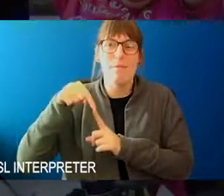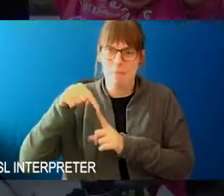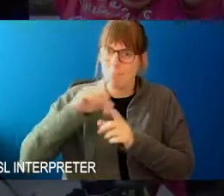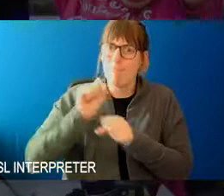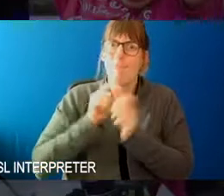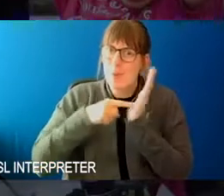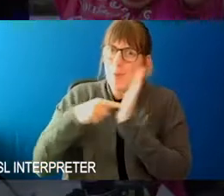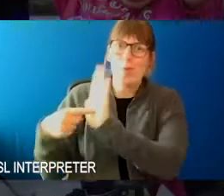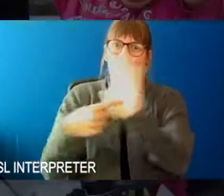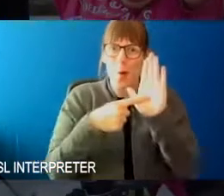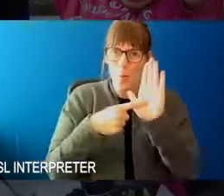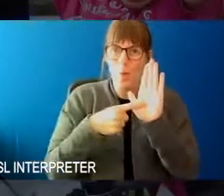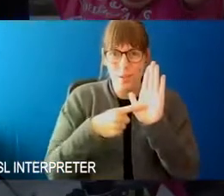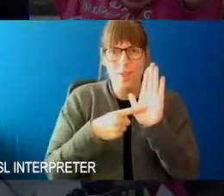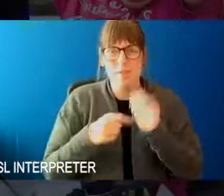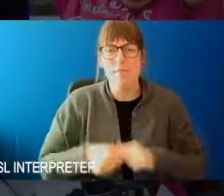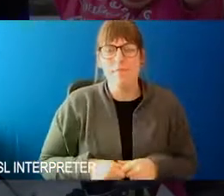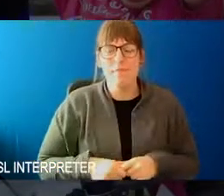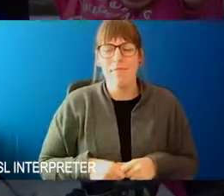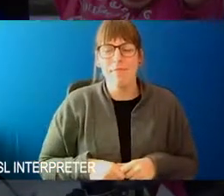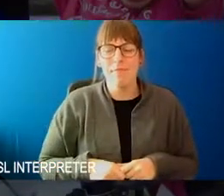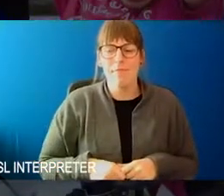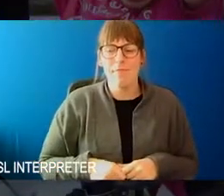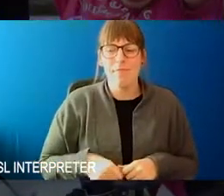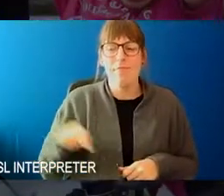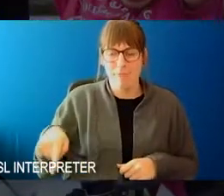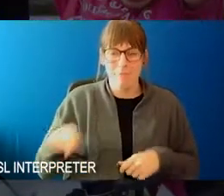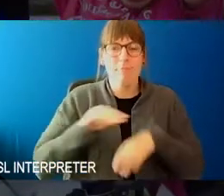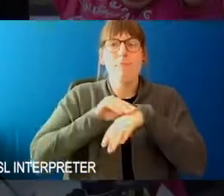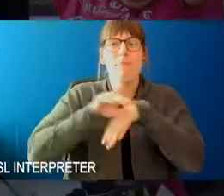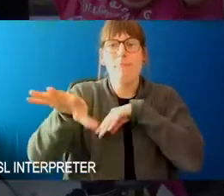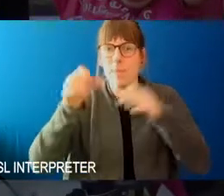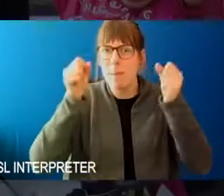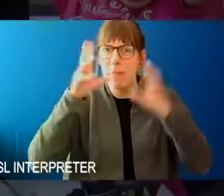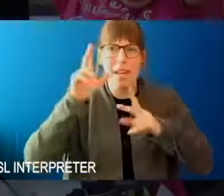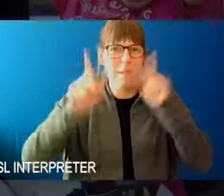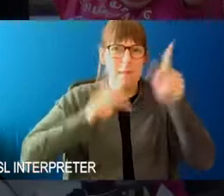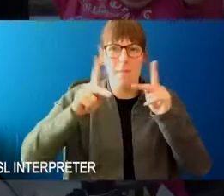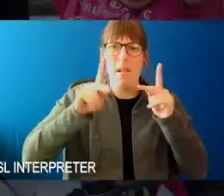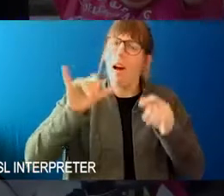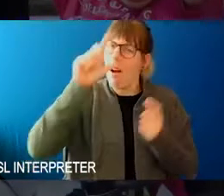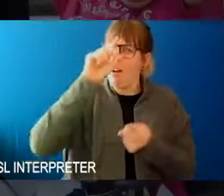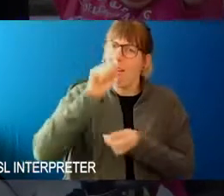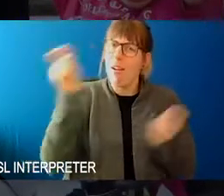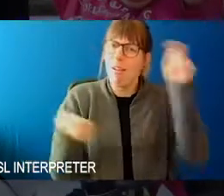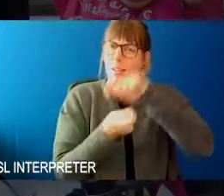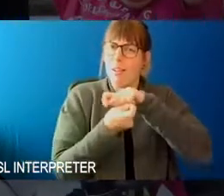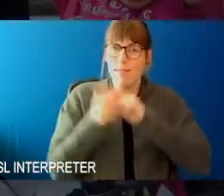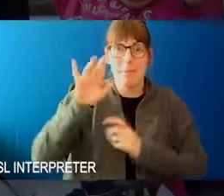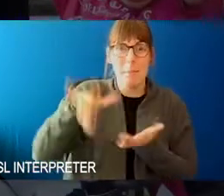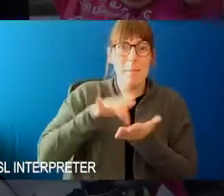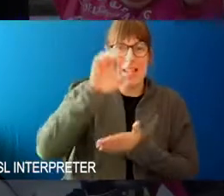they shaped how that interchange would happen. In turn, they have been able to shift mindsets of the Middle